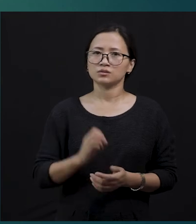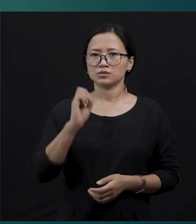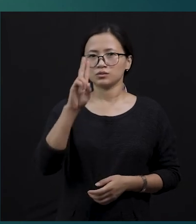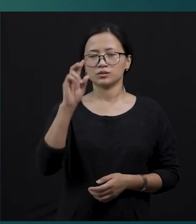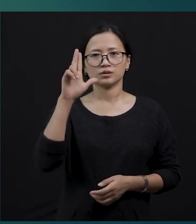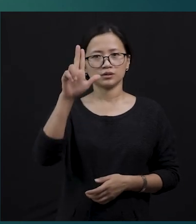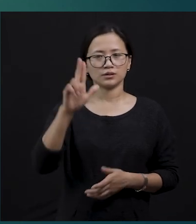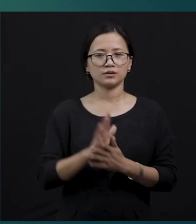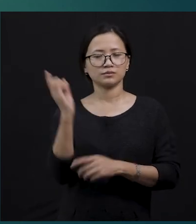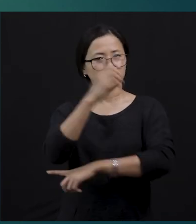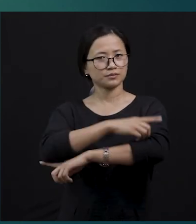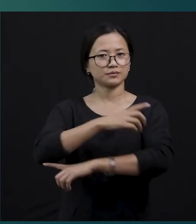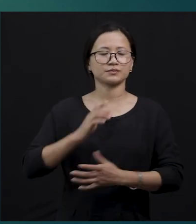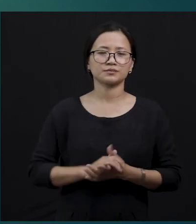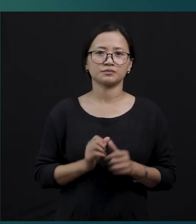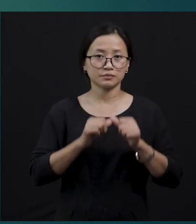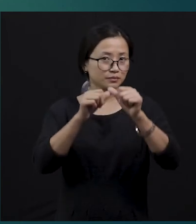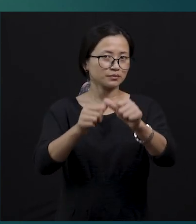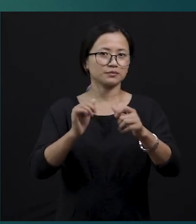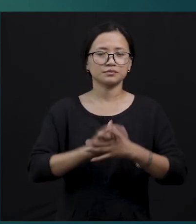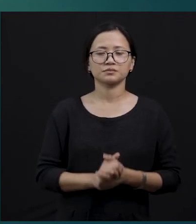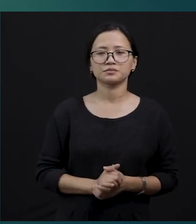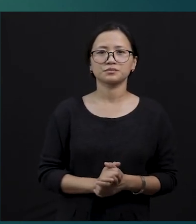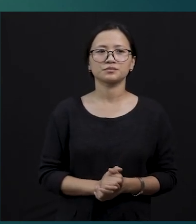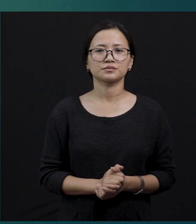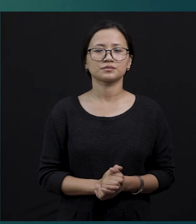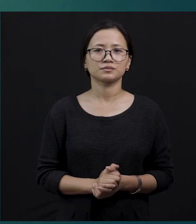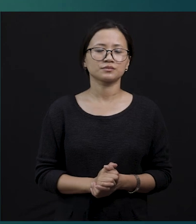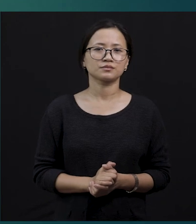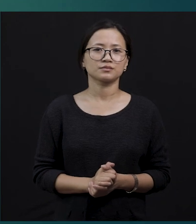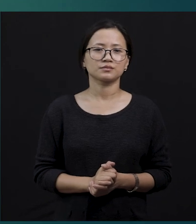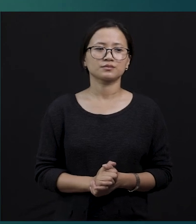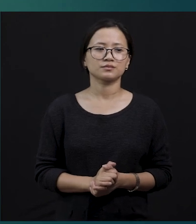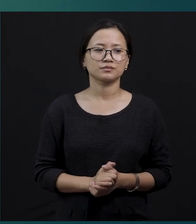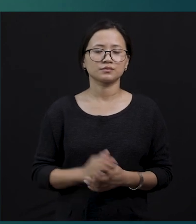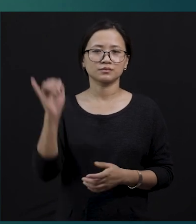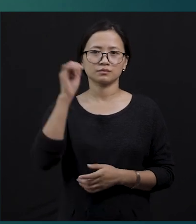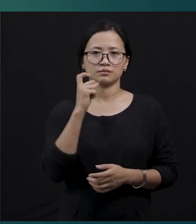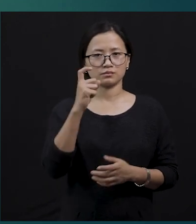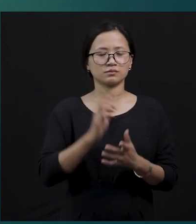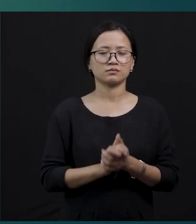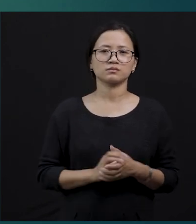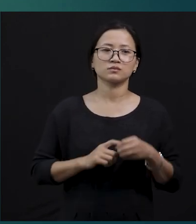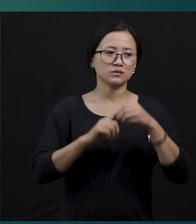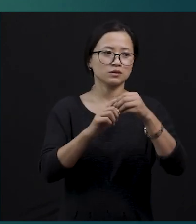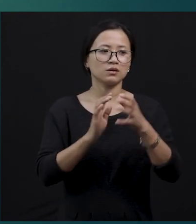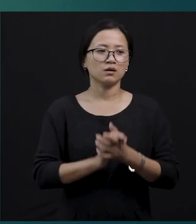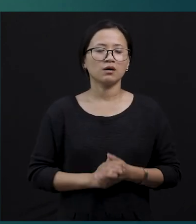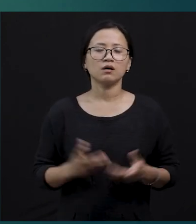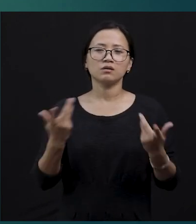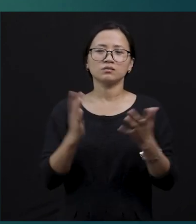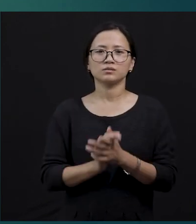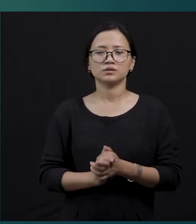have 28 days. Right. February have 28 days. Then number 7, how many